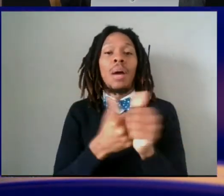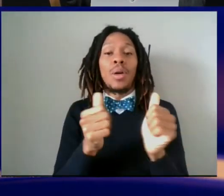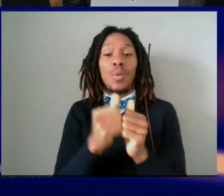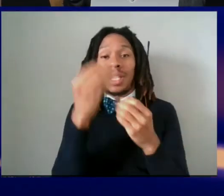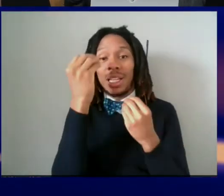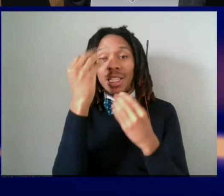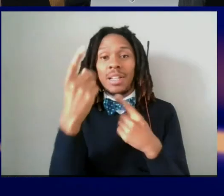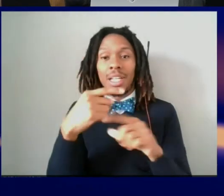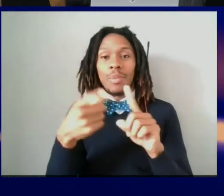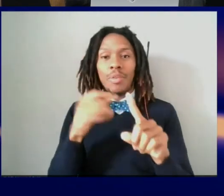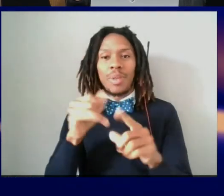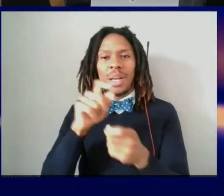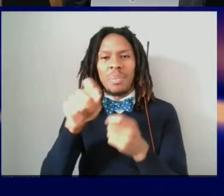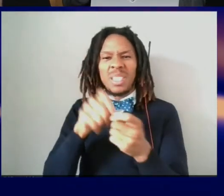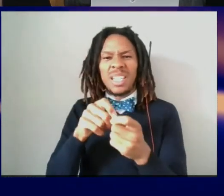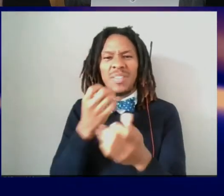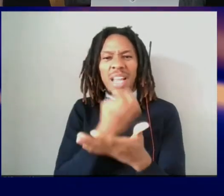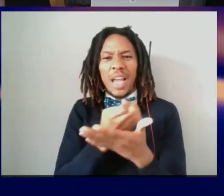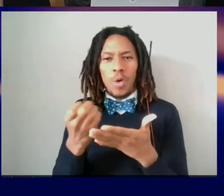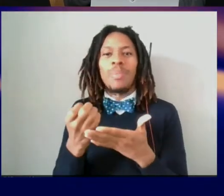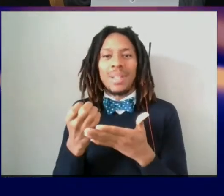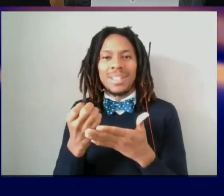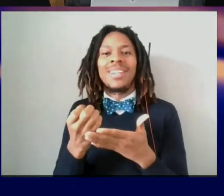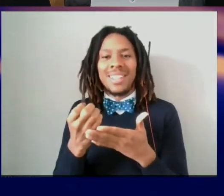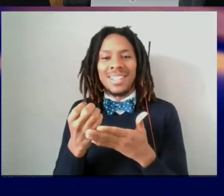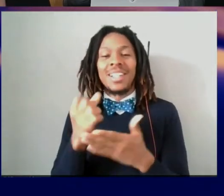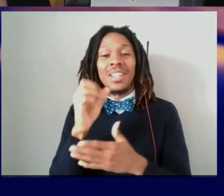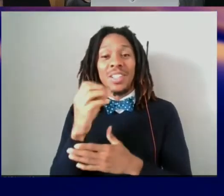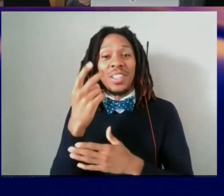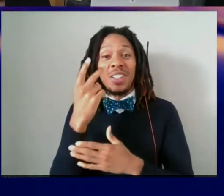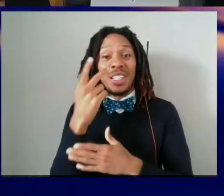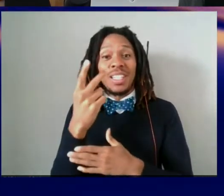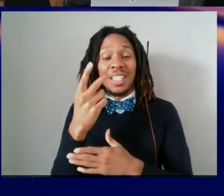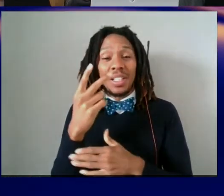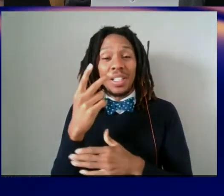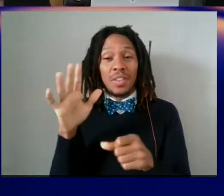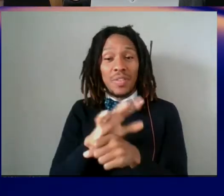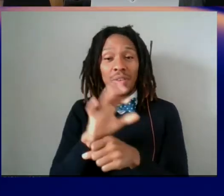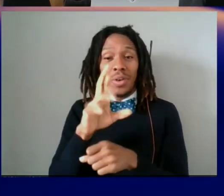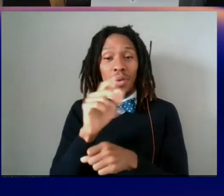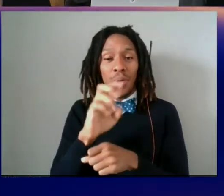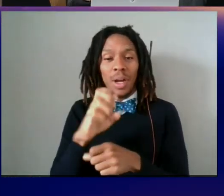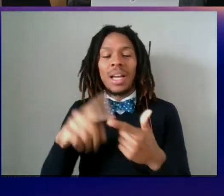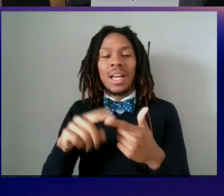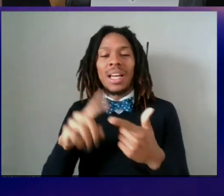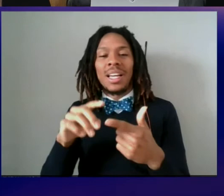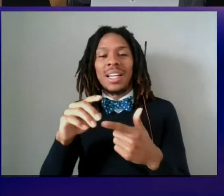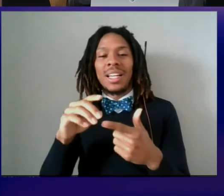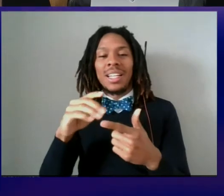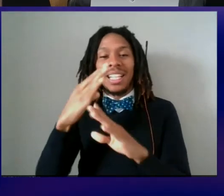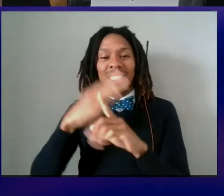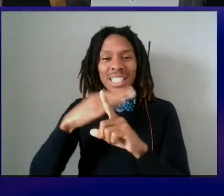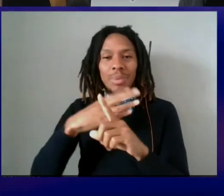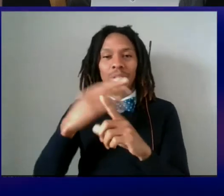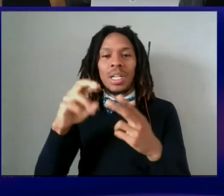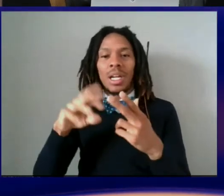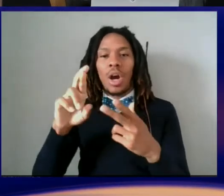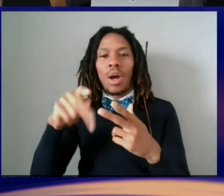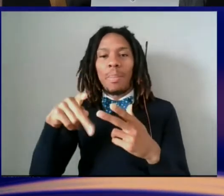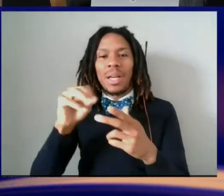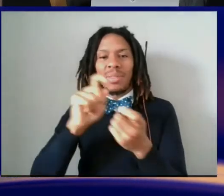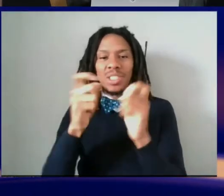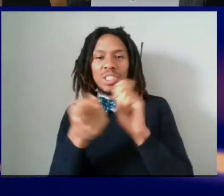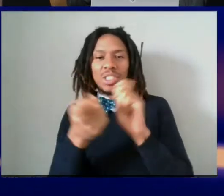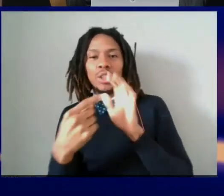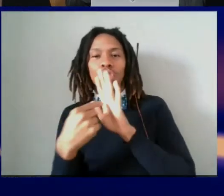that particular piece of equipment. So you see the flow rate and the mixer temperature and the RPM has now changed to reflect exactly